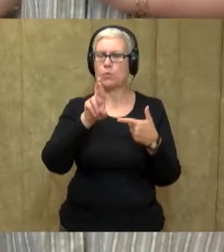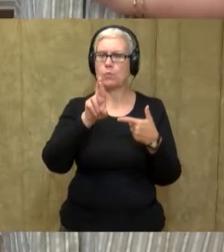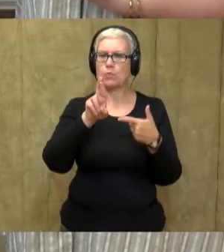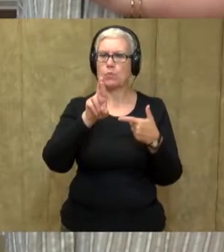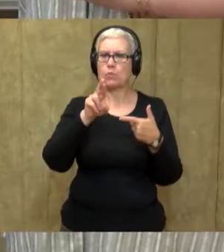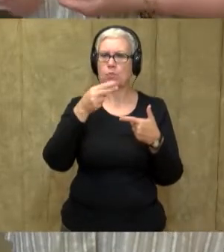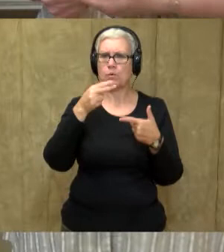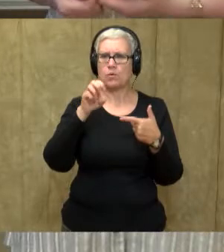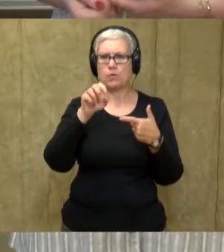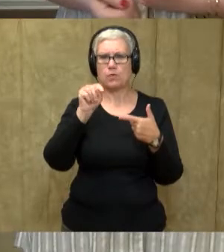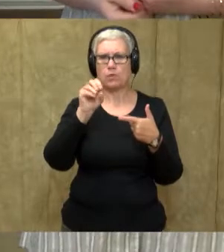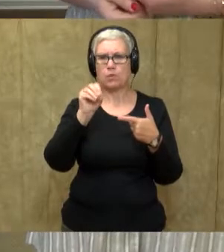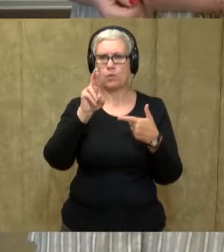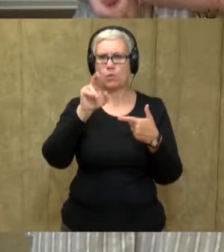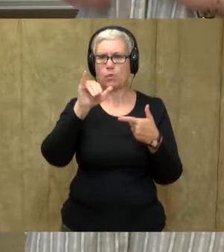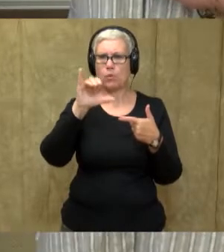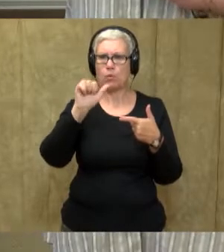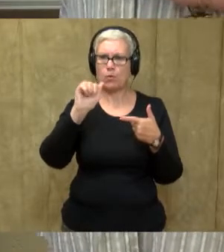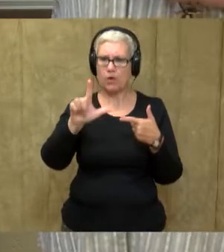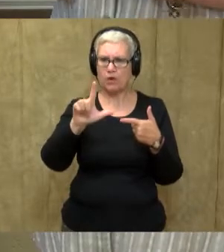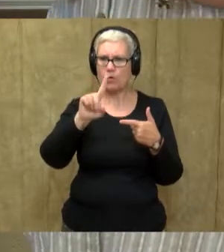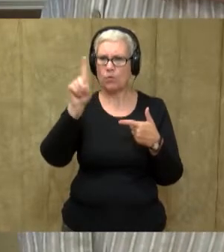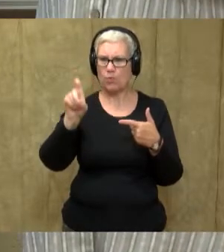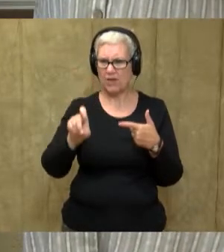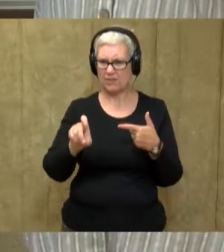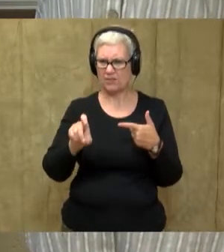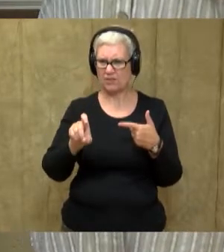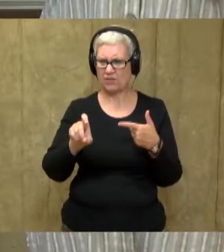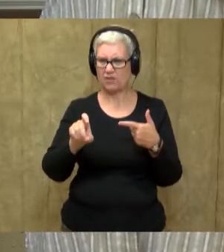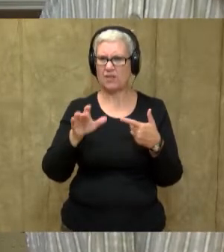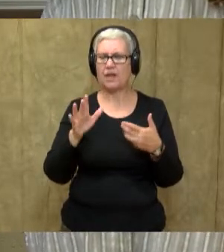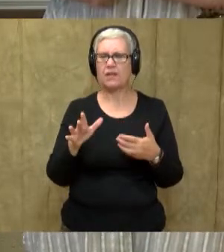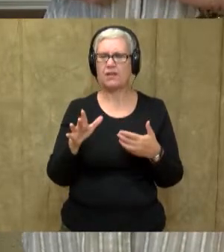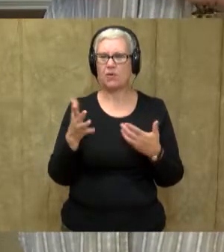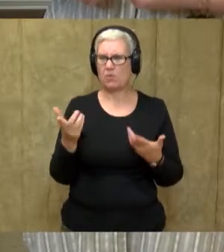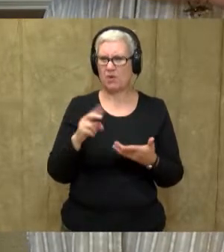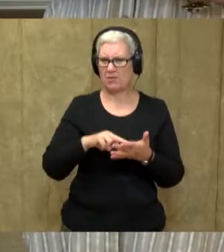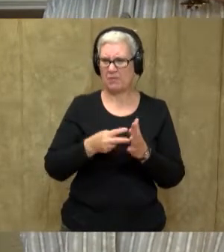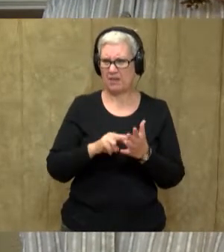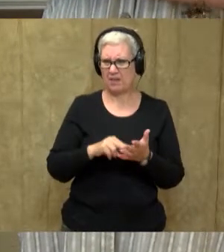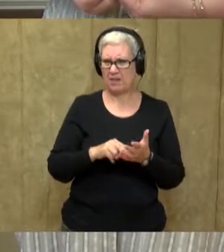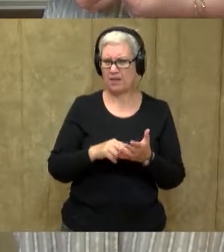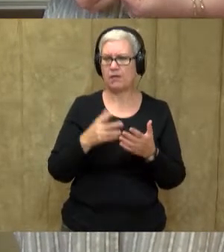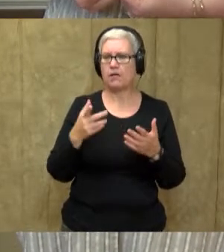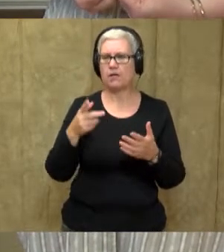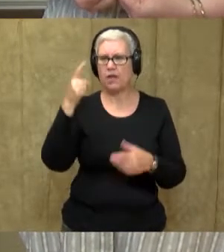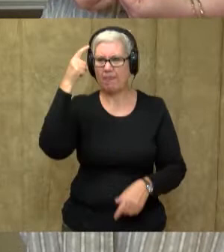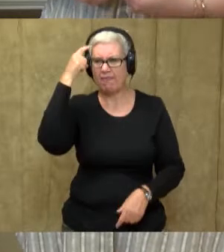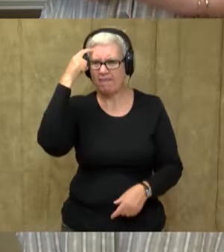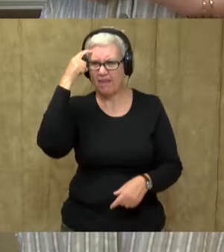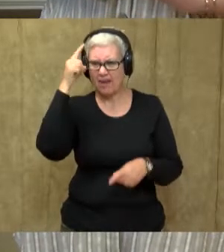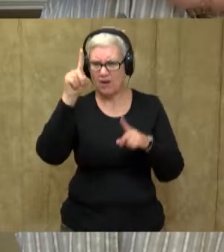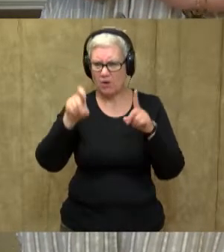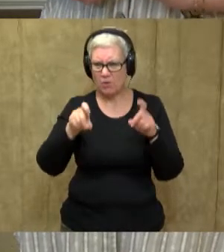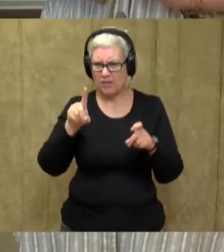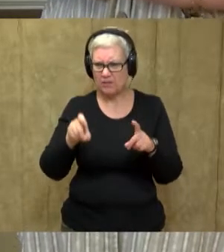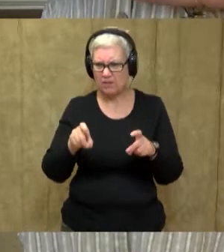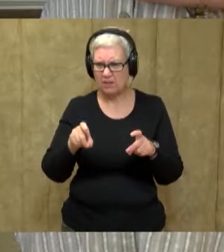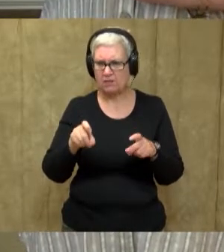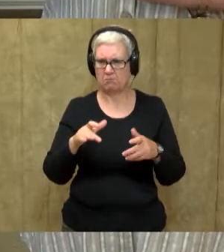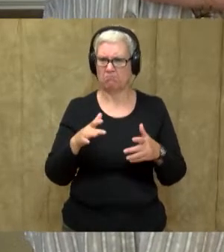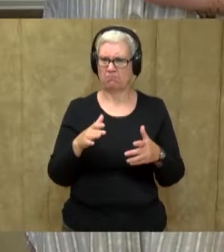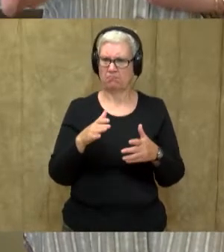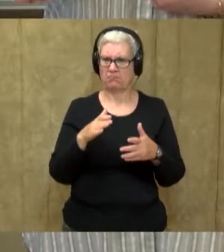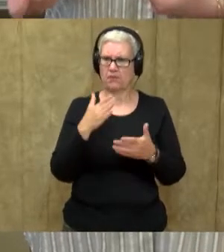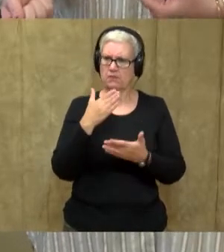find because it's a question. Okay, rhetorical question is a question that makes the reader think. And usually it's